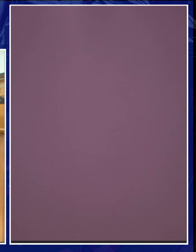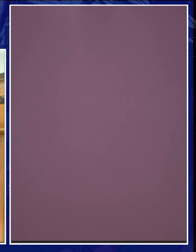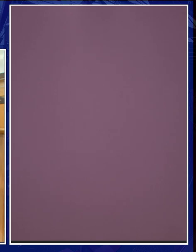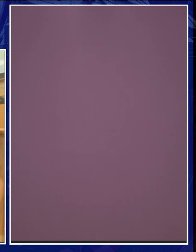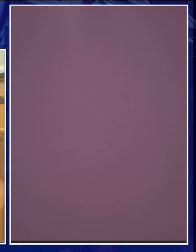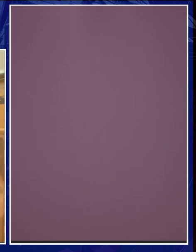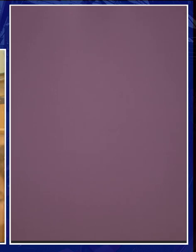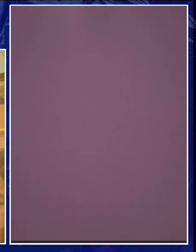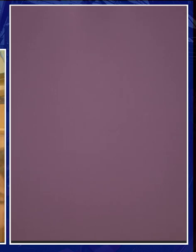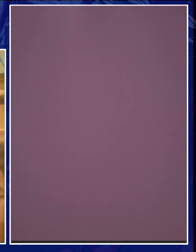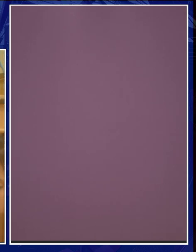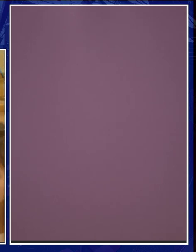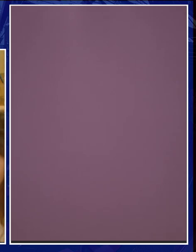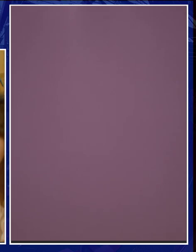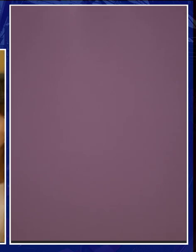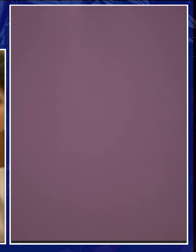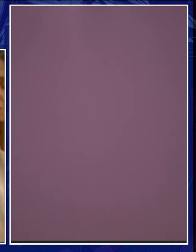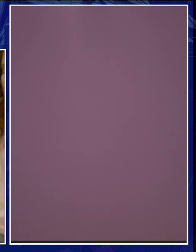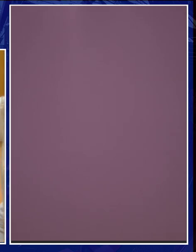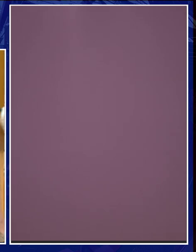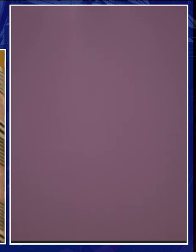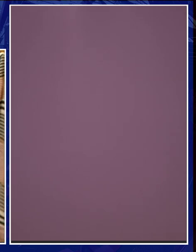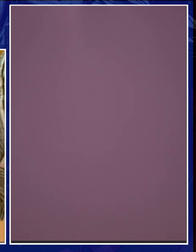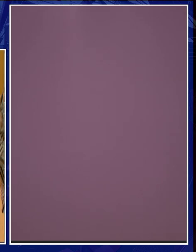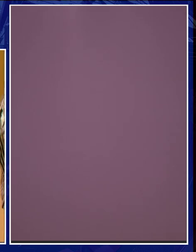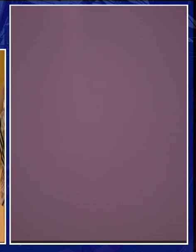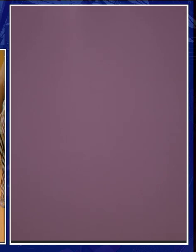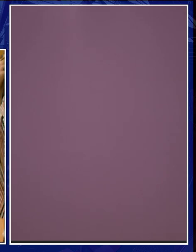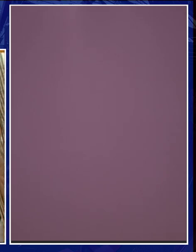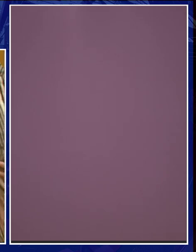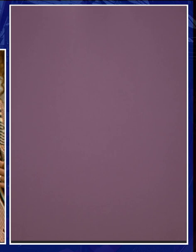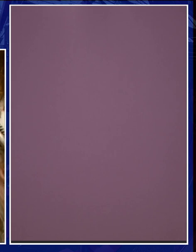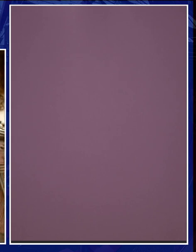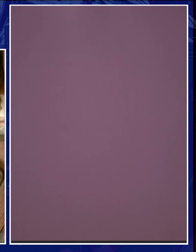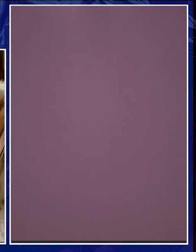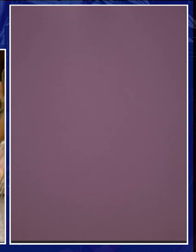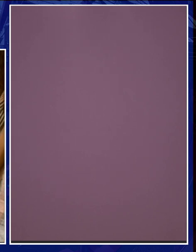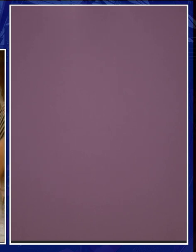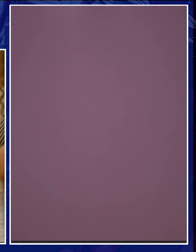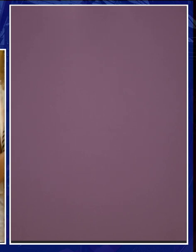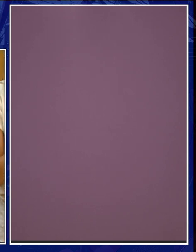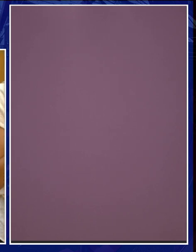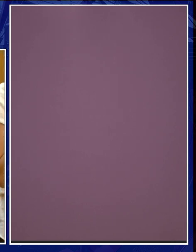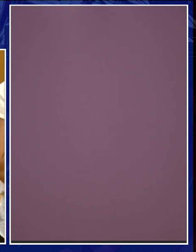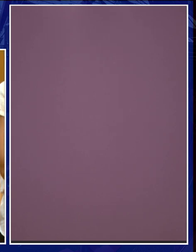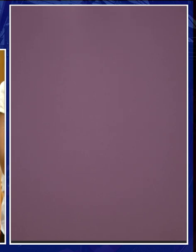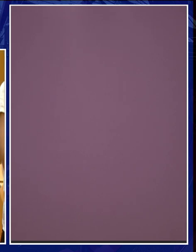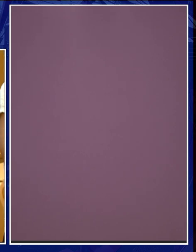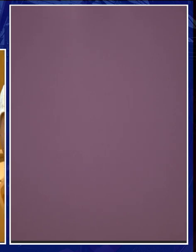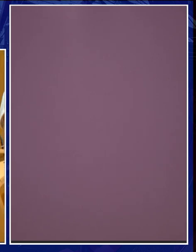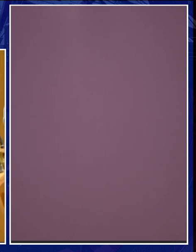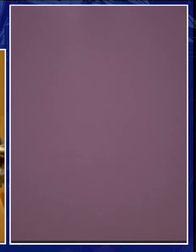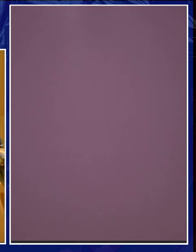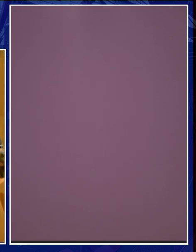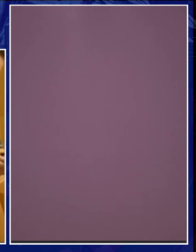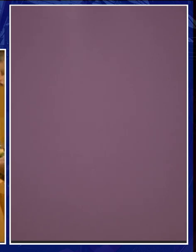valued conscience and made it empty. Babies became adults before maturity. Full of orphans,